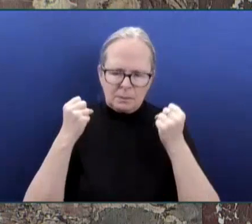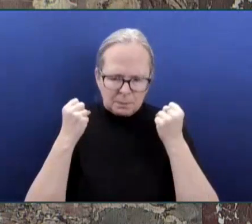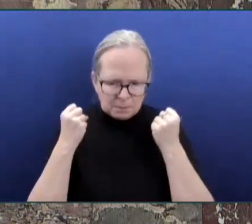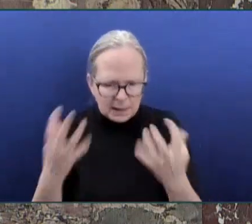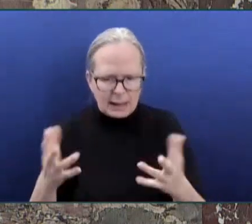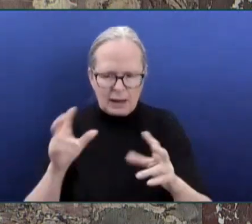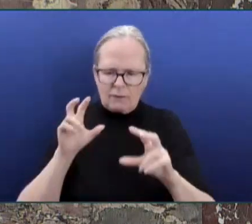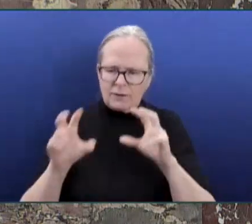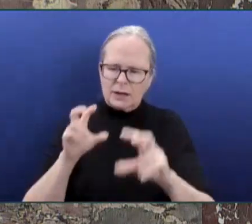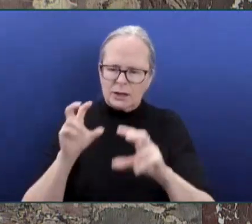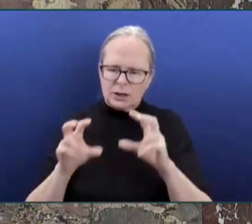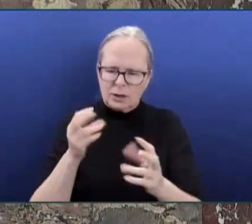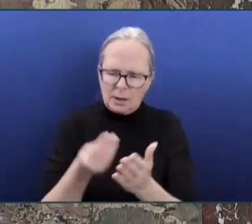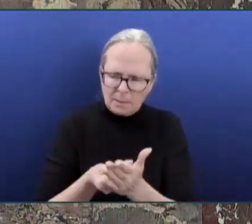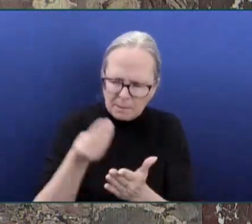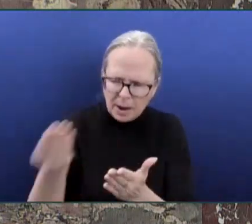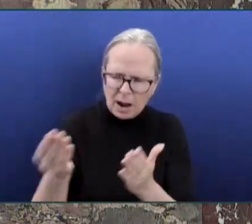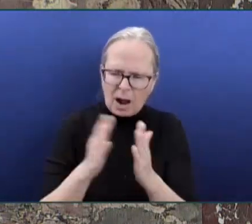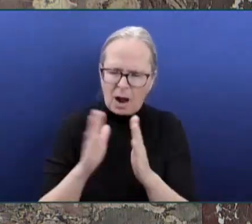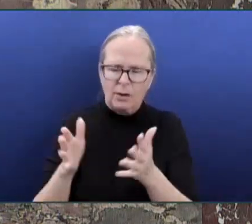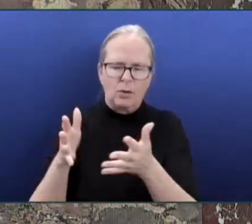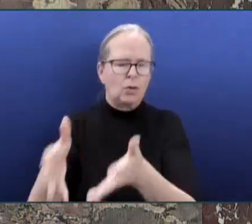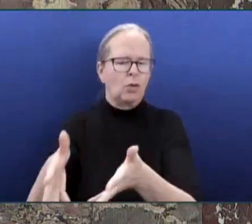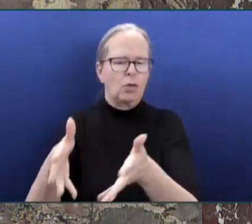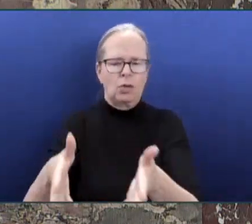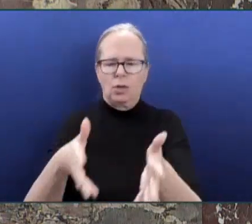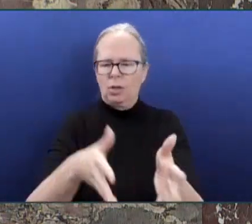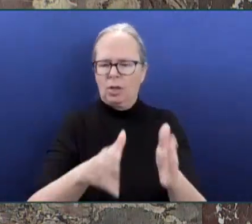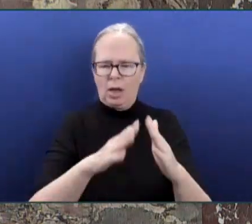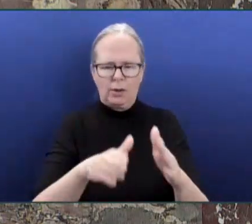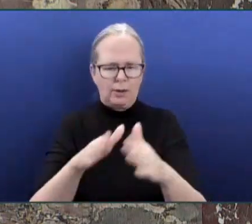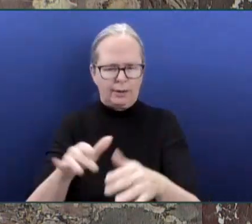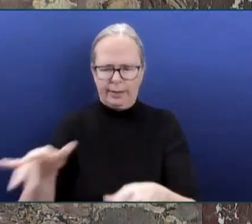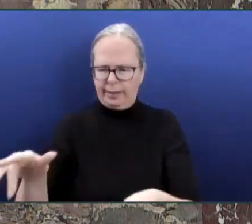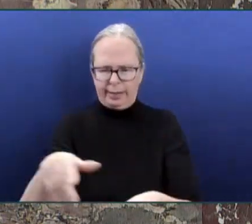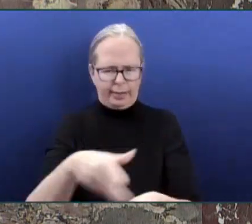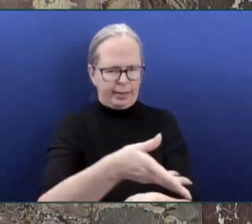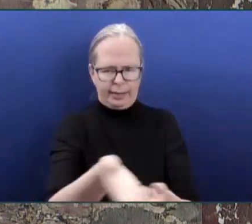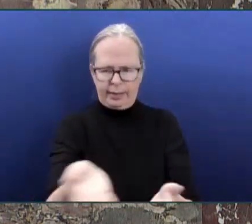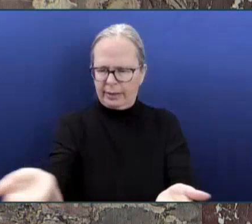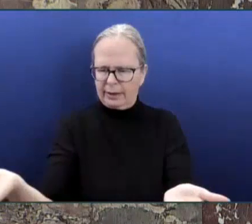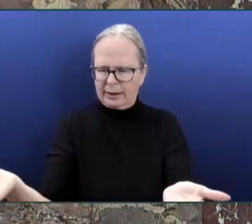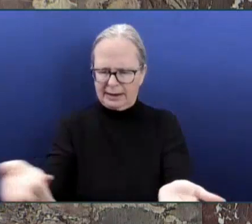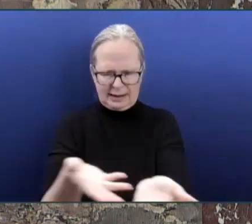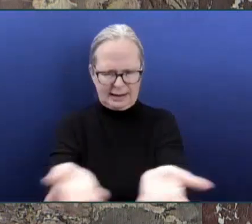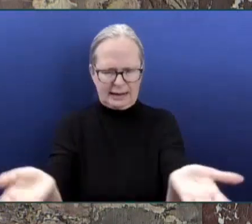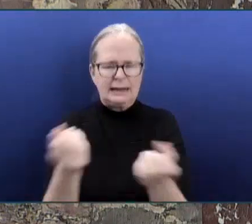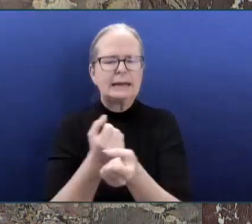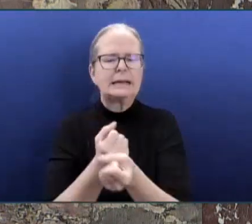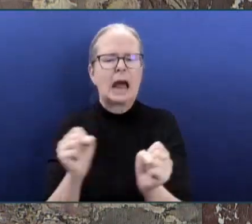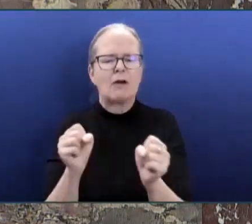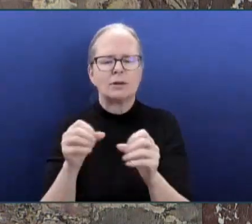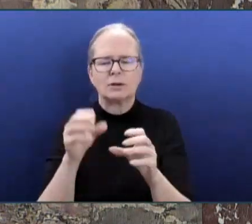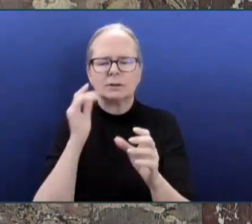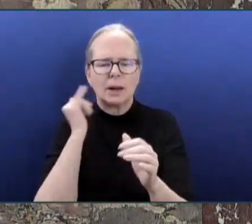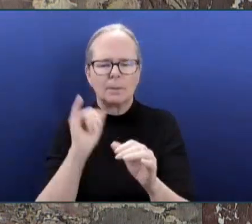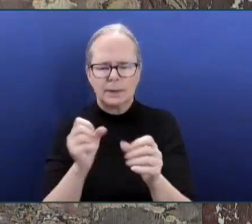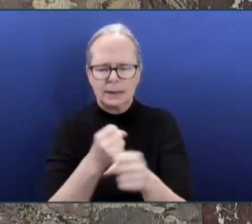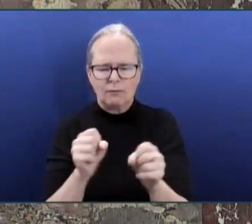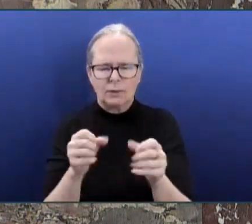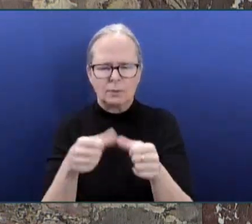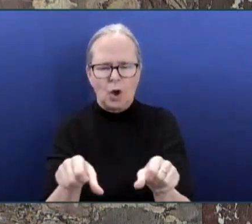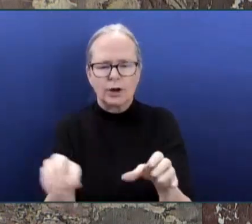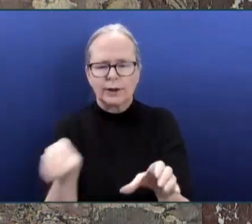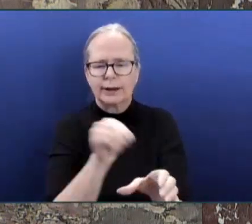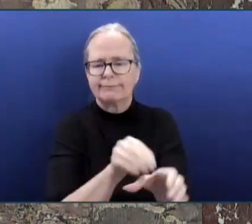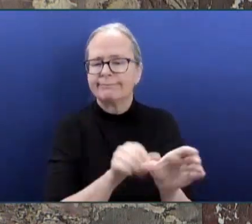market that are leaving homes vacant, using homes as safe deposit boxes? They didn't take action, Honourable Speaker. We did. We brought in the speculation and vacancy